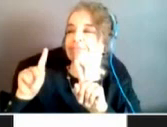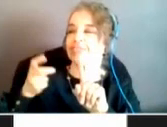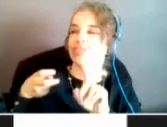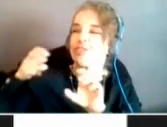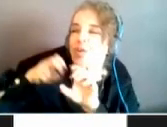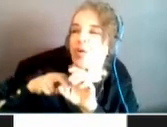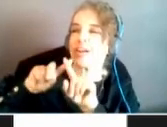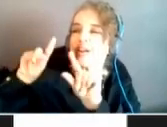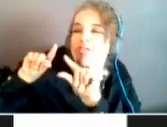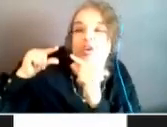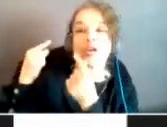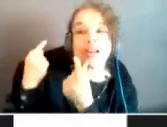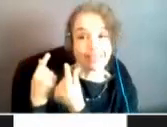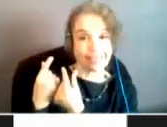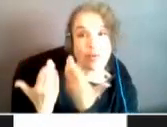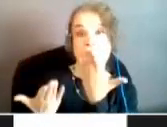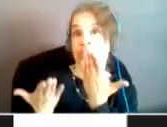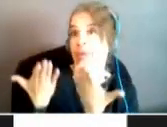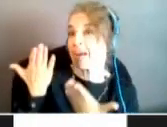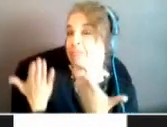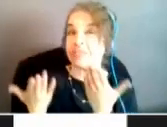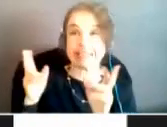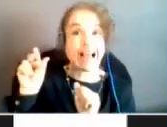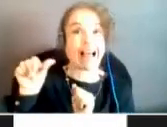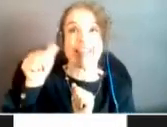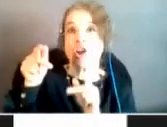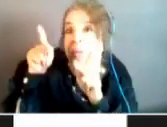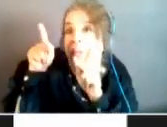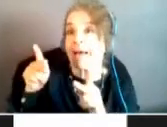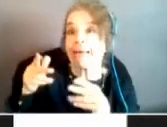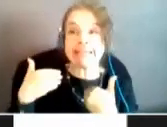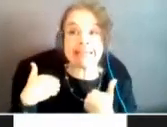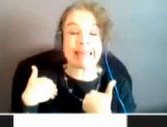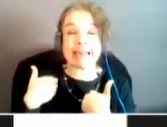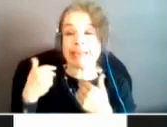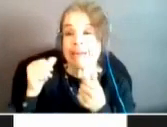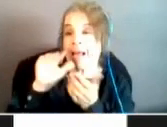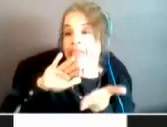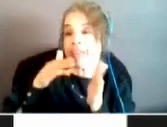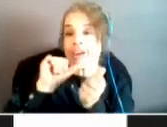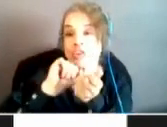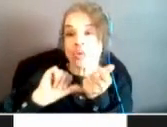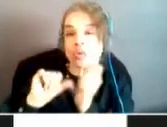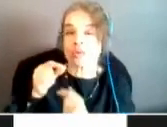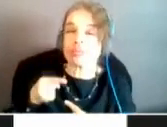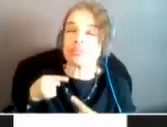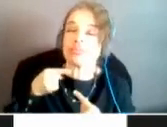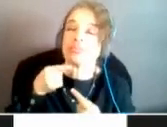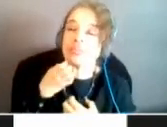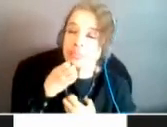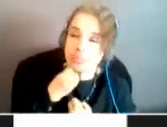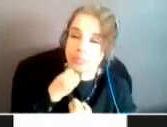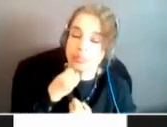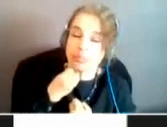were in a group where there would be maybe another person that might have death by suicide that they're grieving, but they would